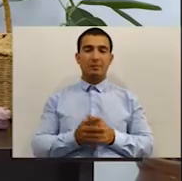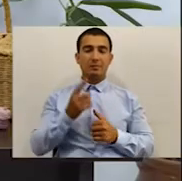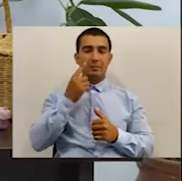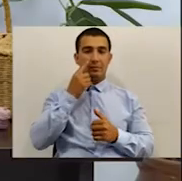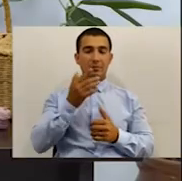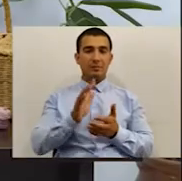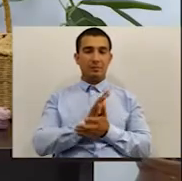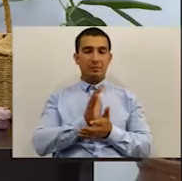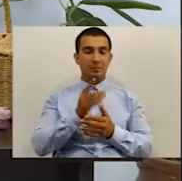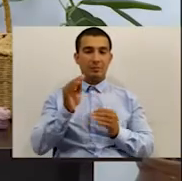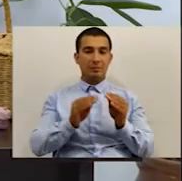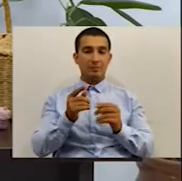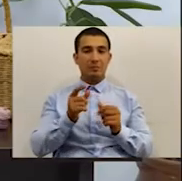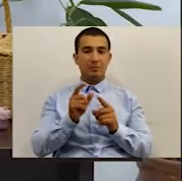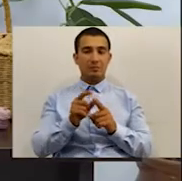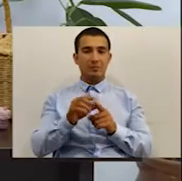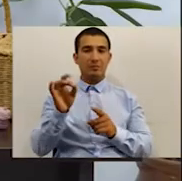Gazeta yozuvlari bilan bo'lib chiqadi.